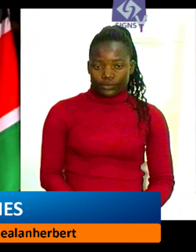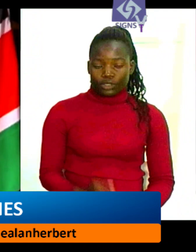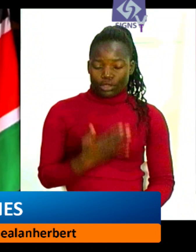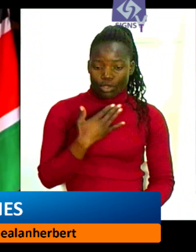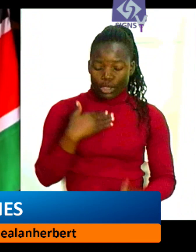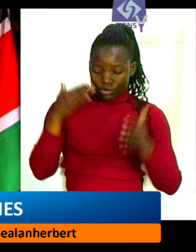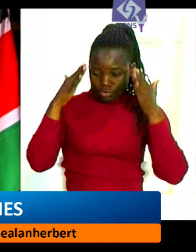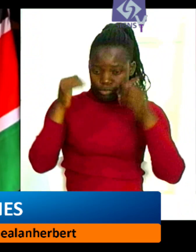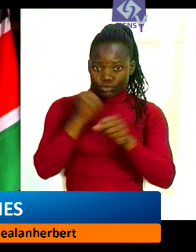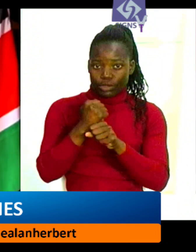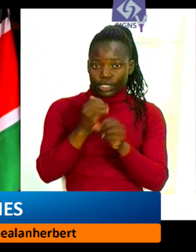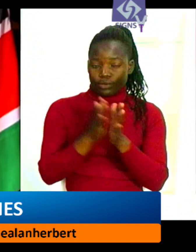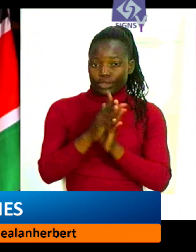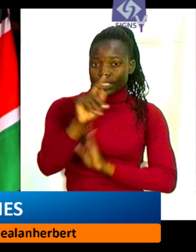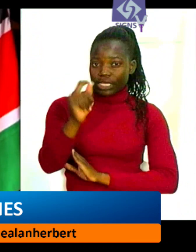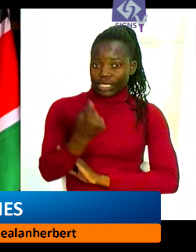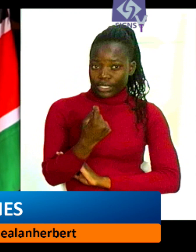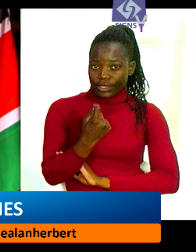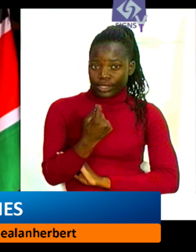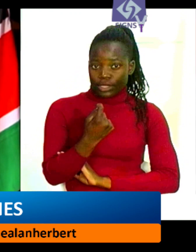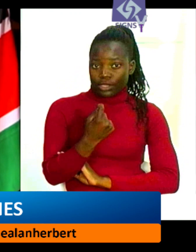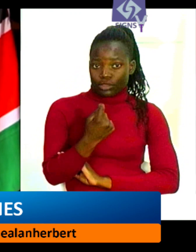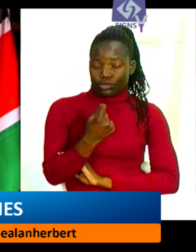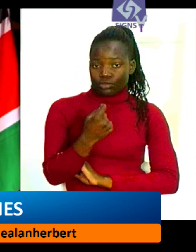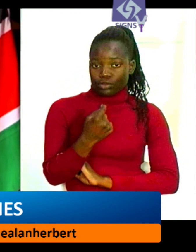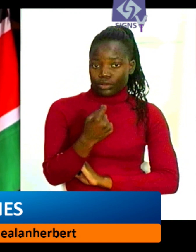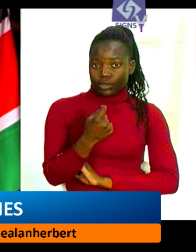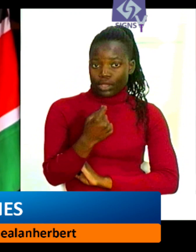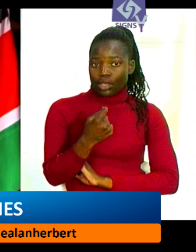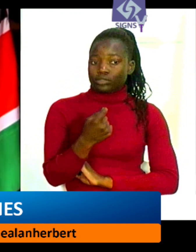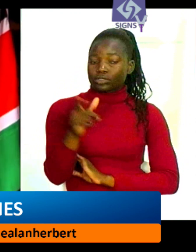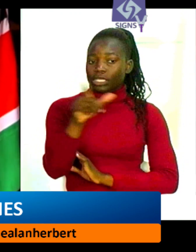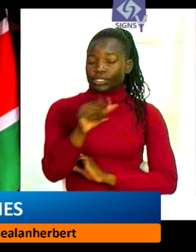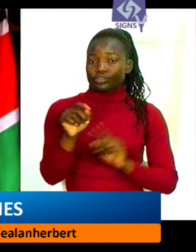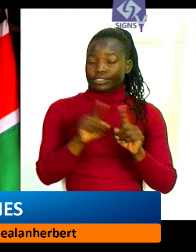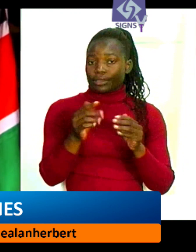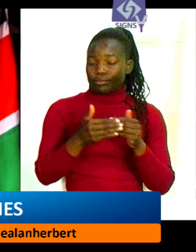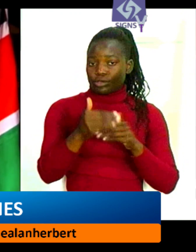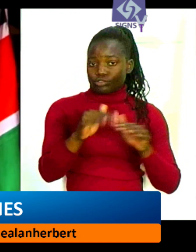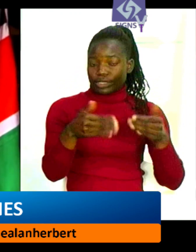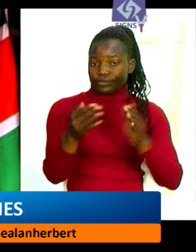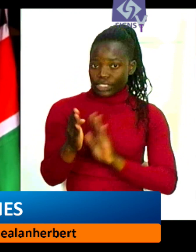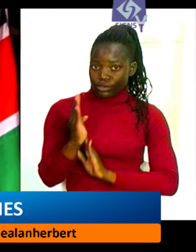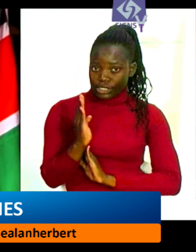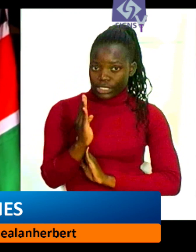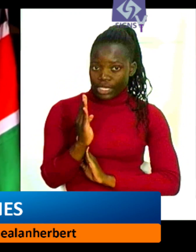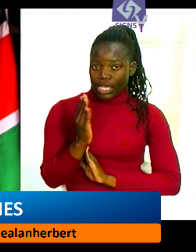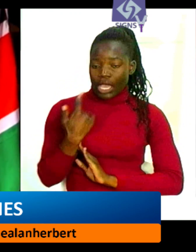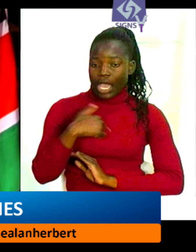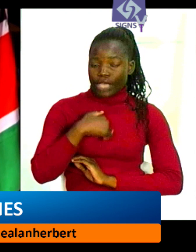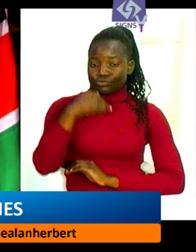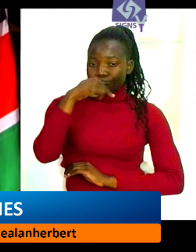So the United States remains committed to working with Kenya to help bring stability and security to the region and